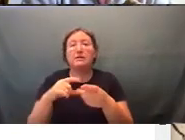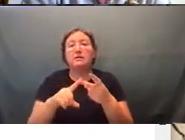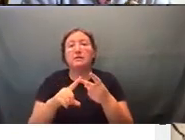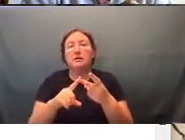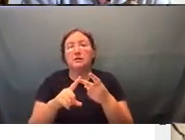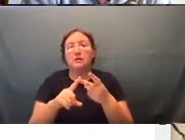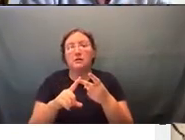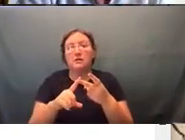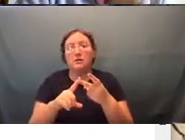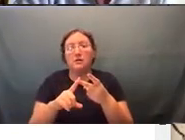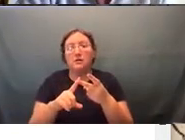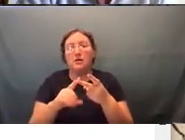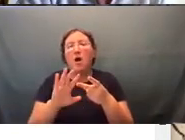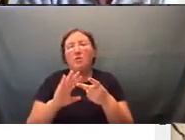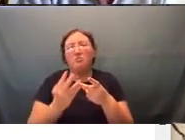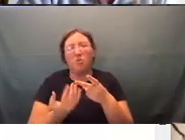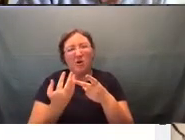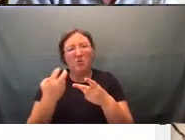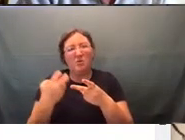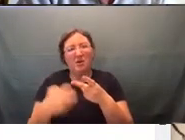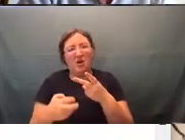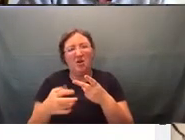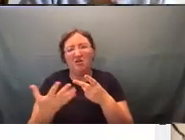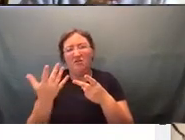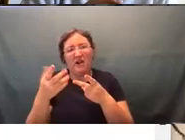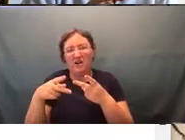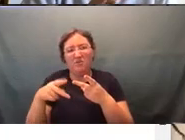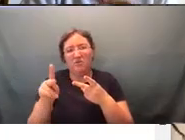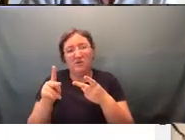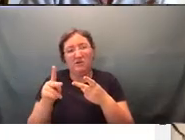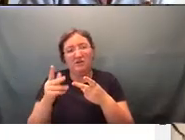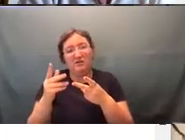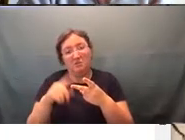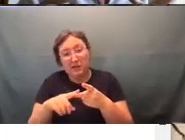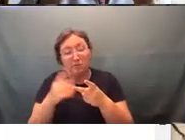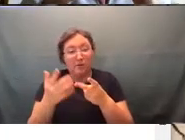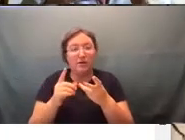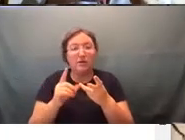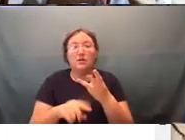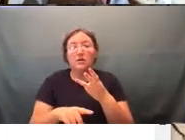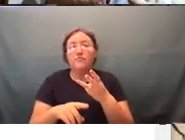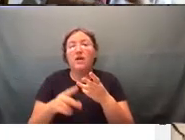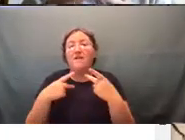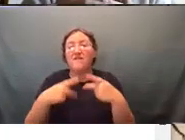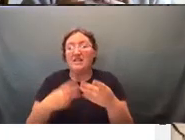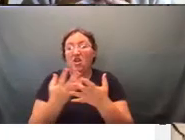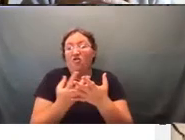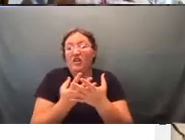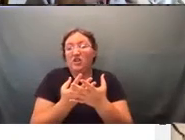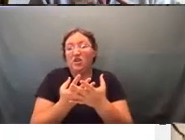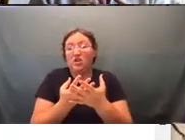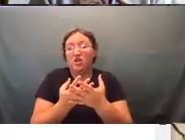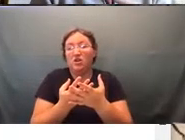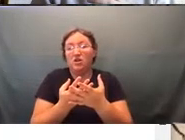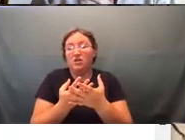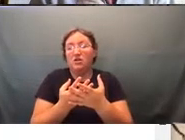boiling it in this situation, fire permits pending, using physical filters, gravity